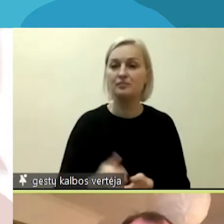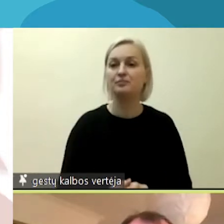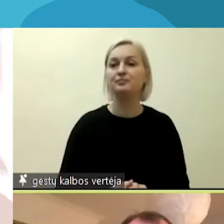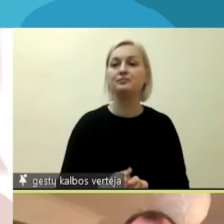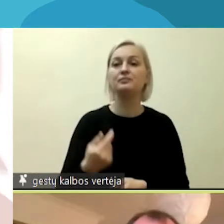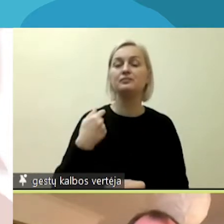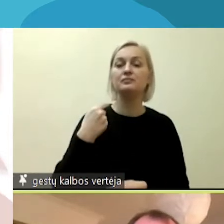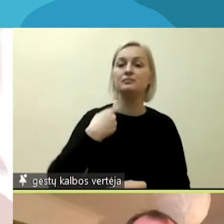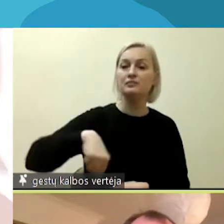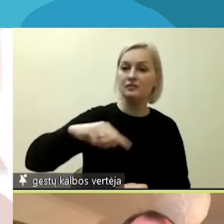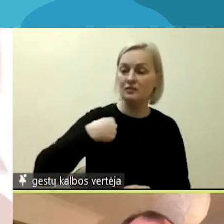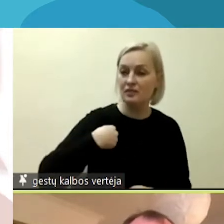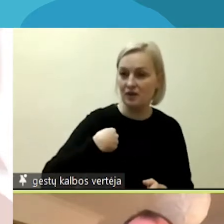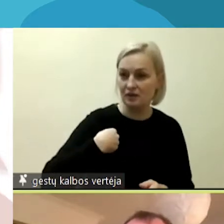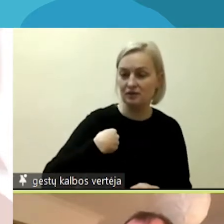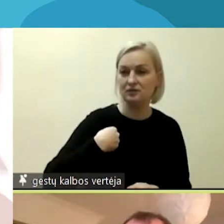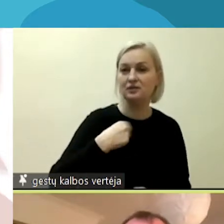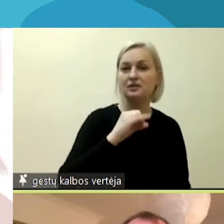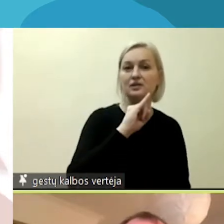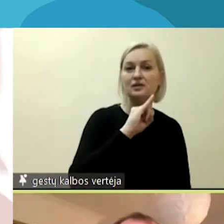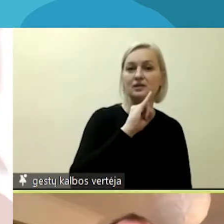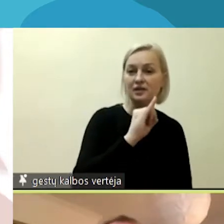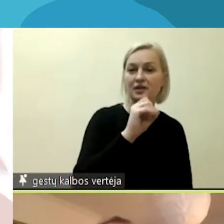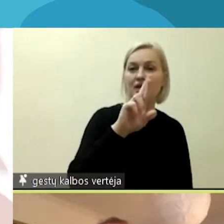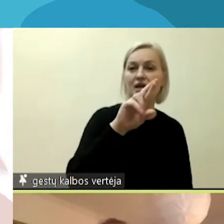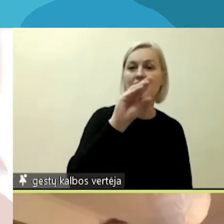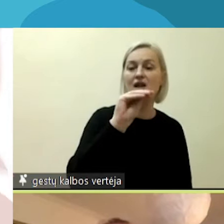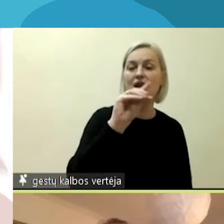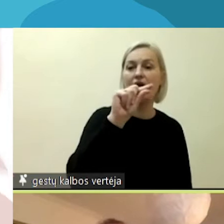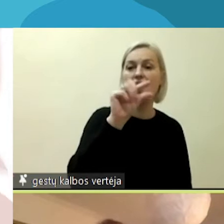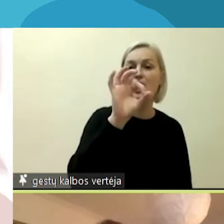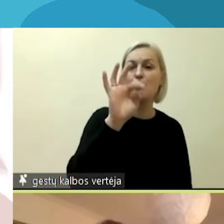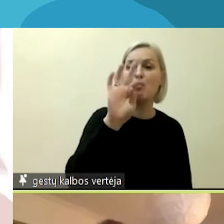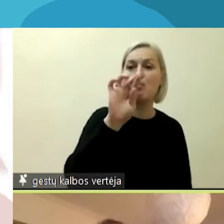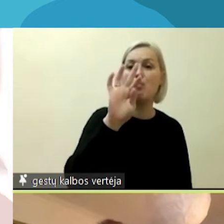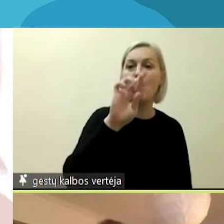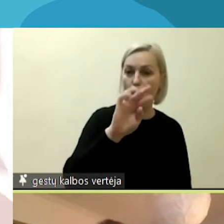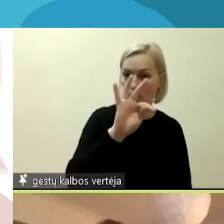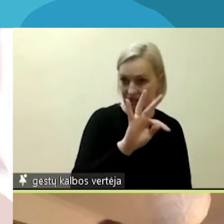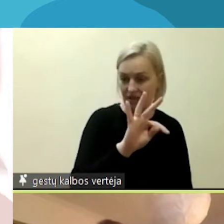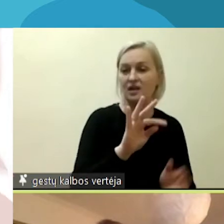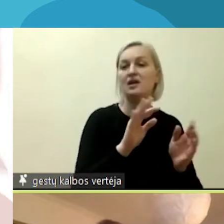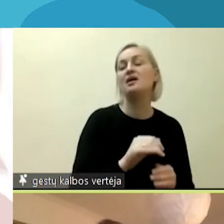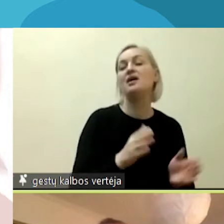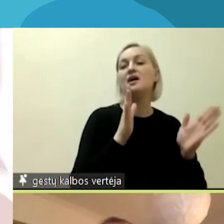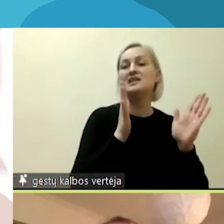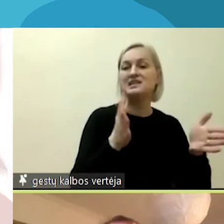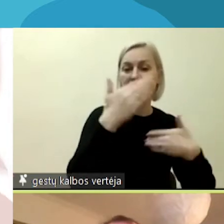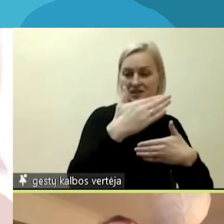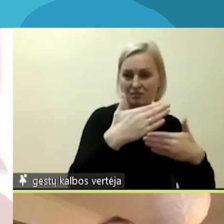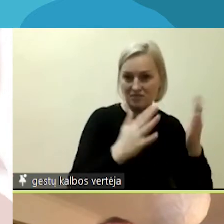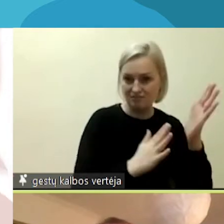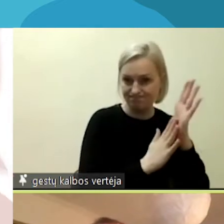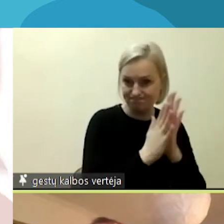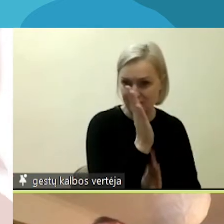iReport.ie system in 2021. These will include improvements on the front end. So we'll have a simplified and streamlined